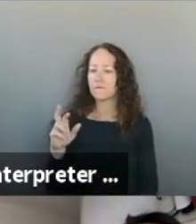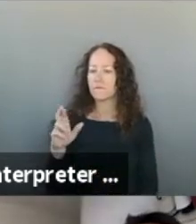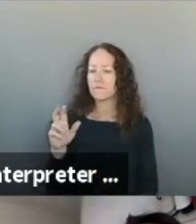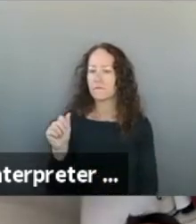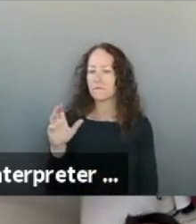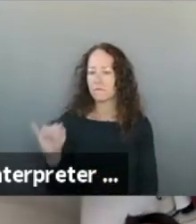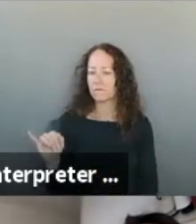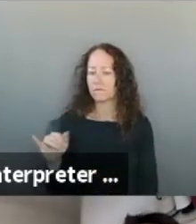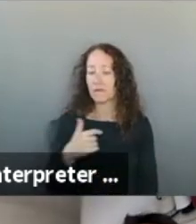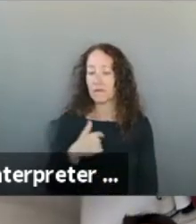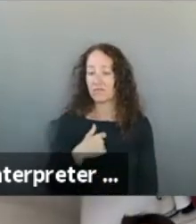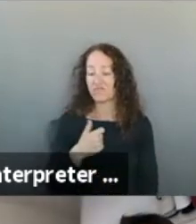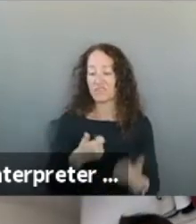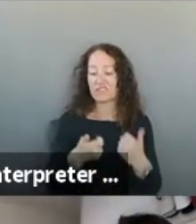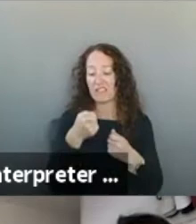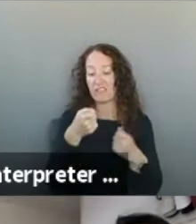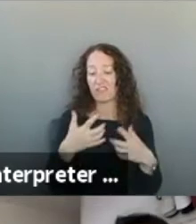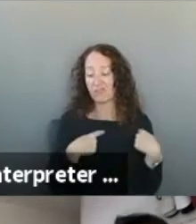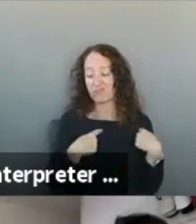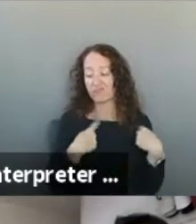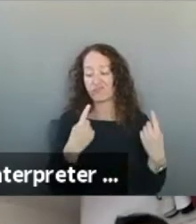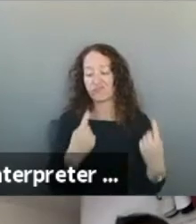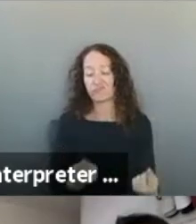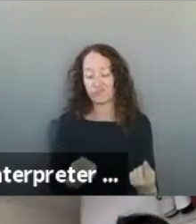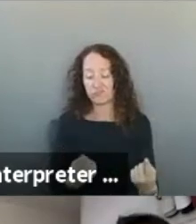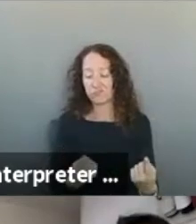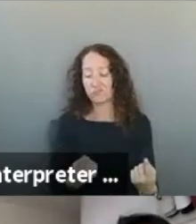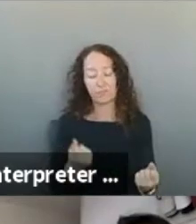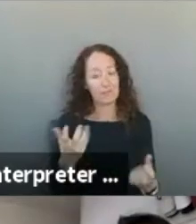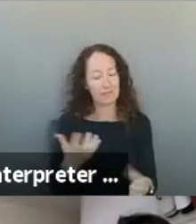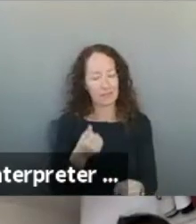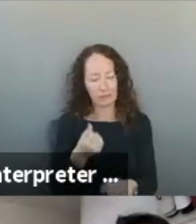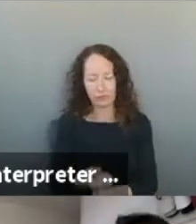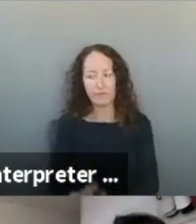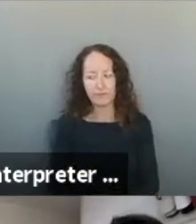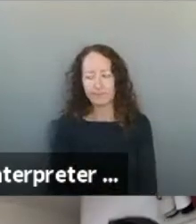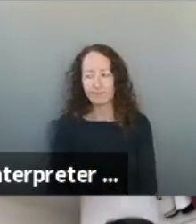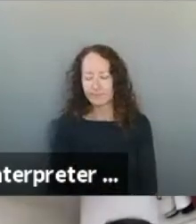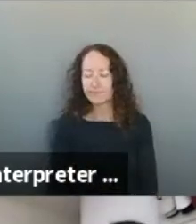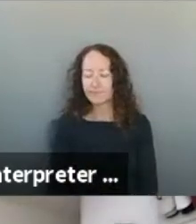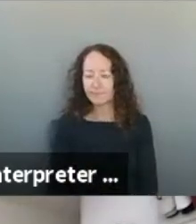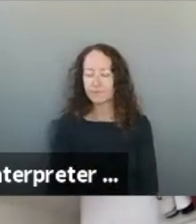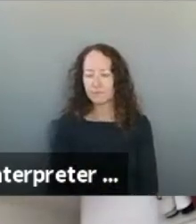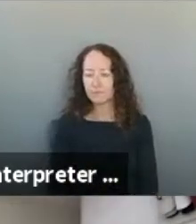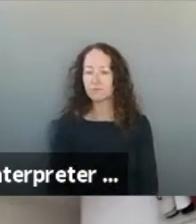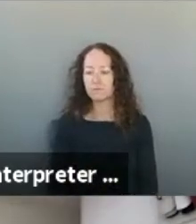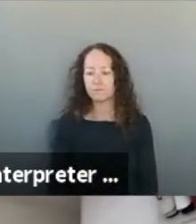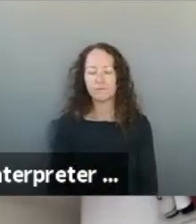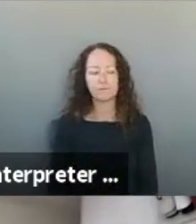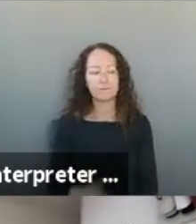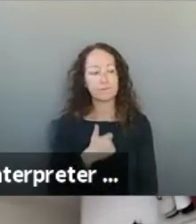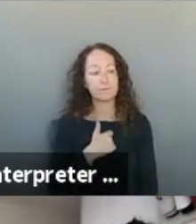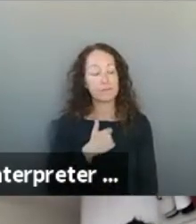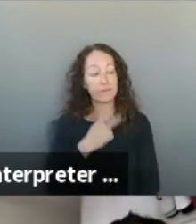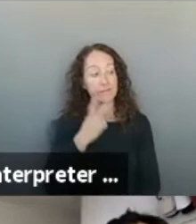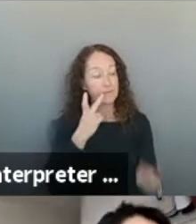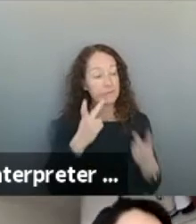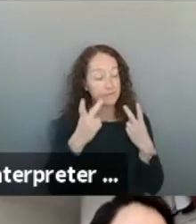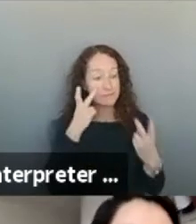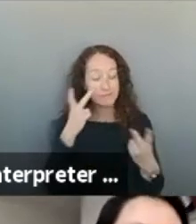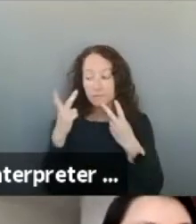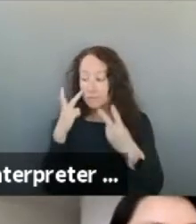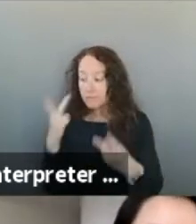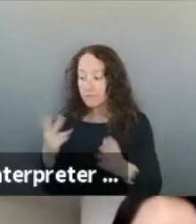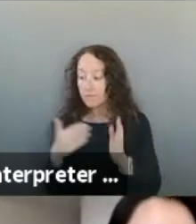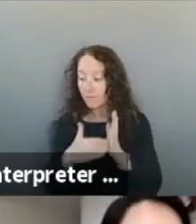an executive director for now a long time. And what I've seen is that